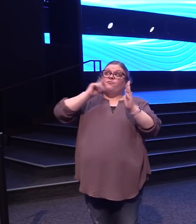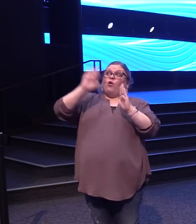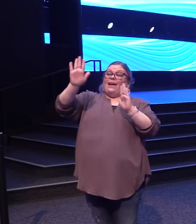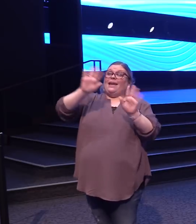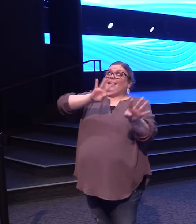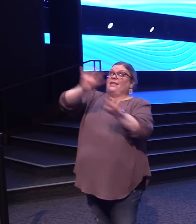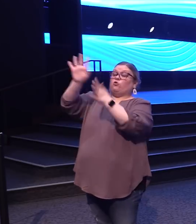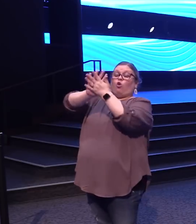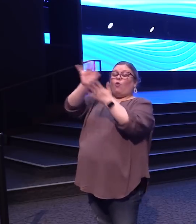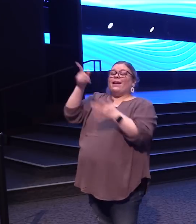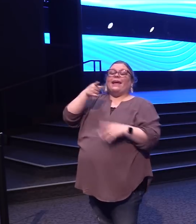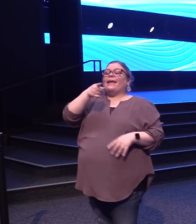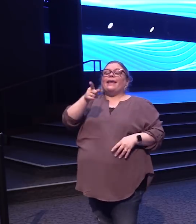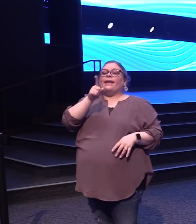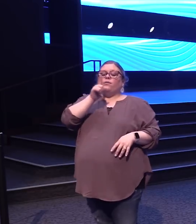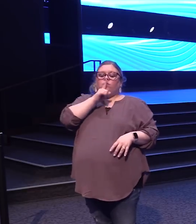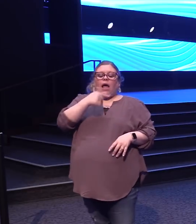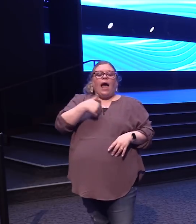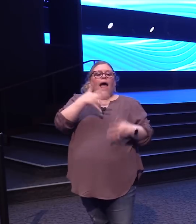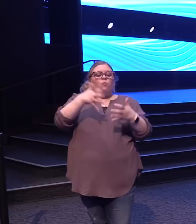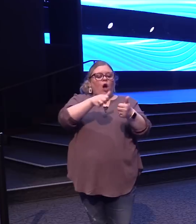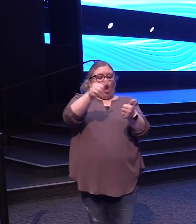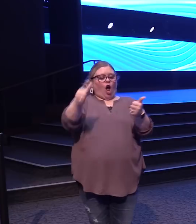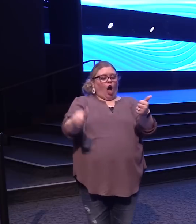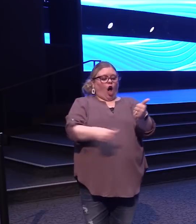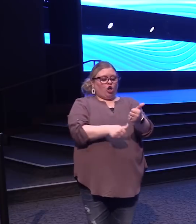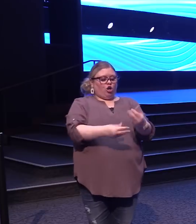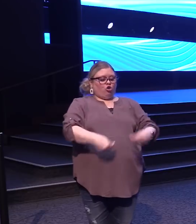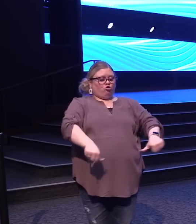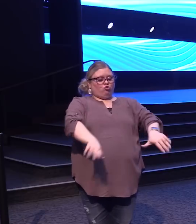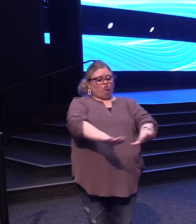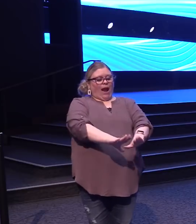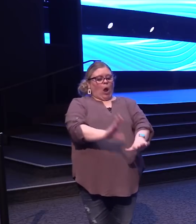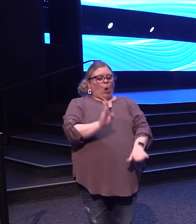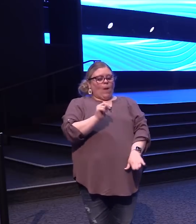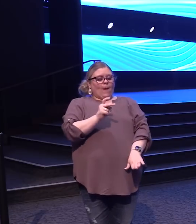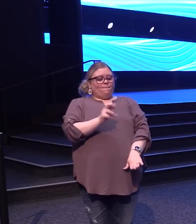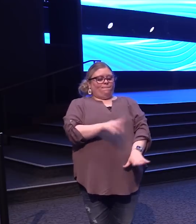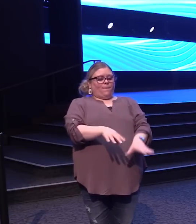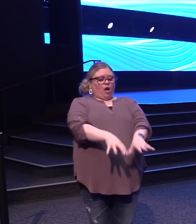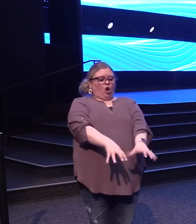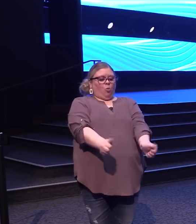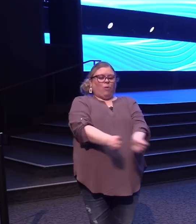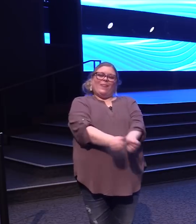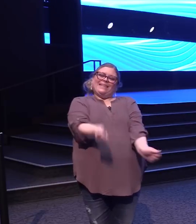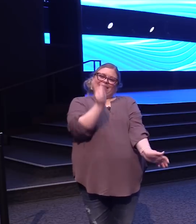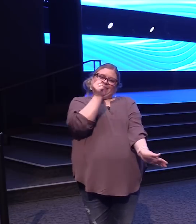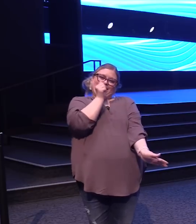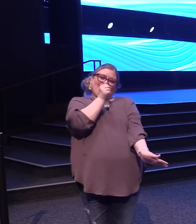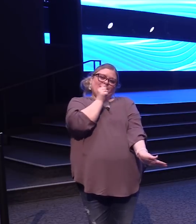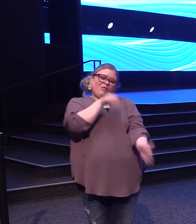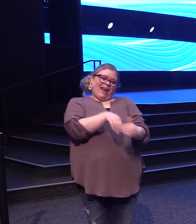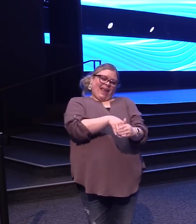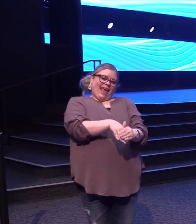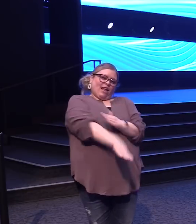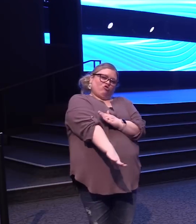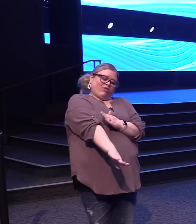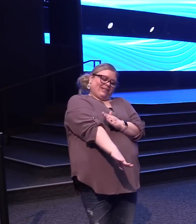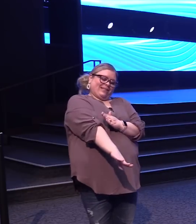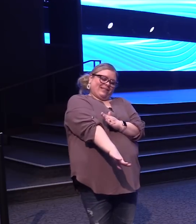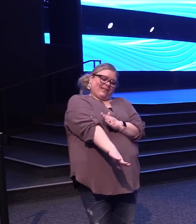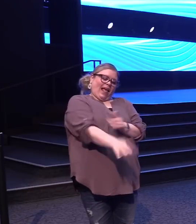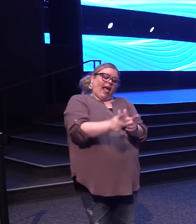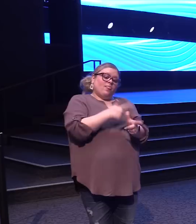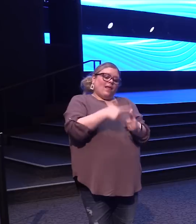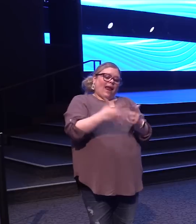say, okay, I want an underground bunker with a secret entrance, and then I